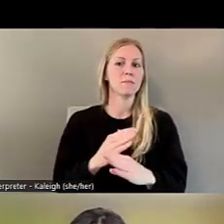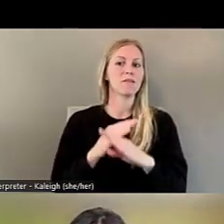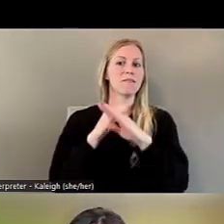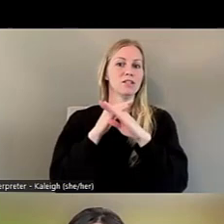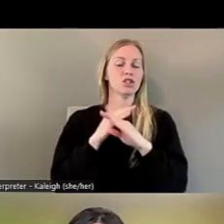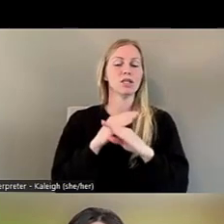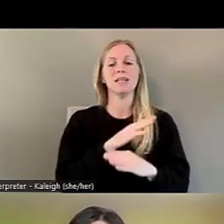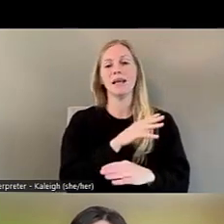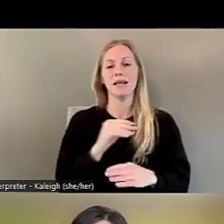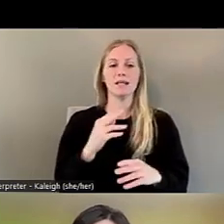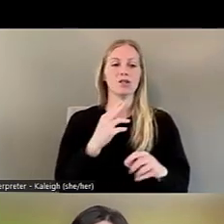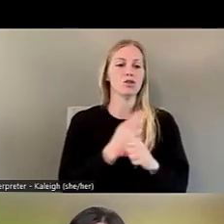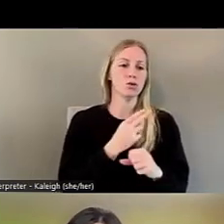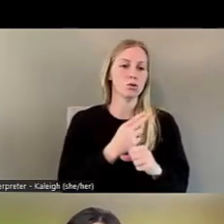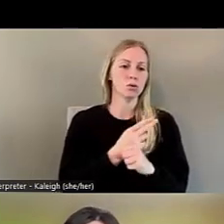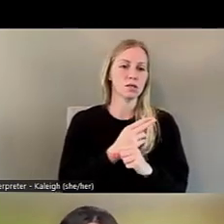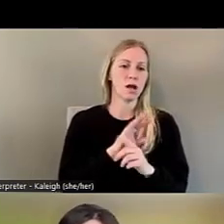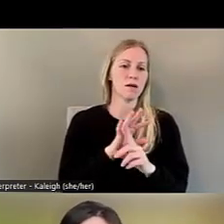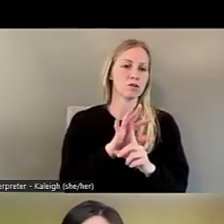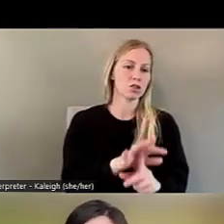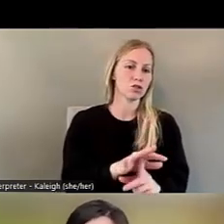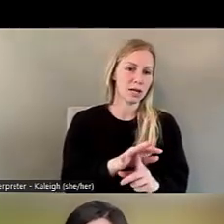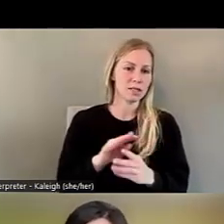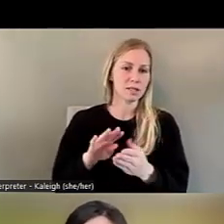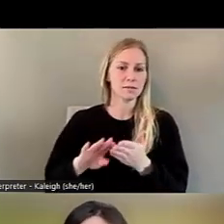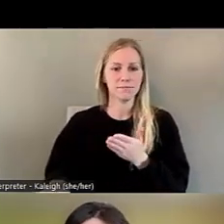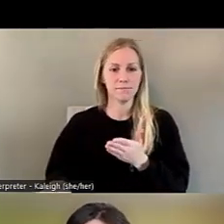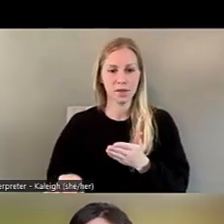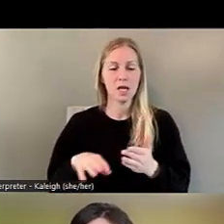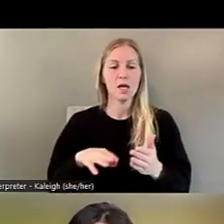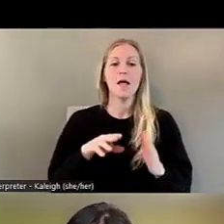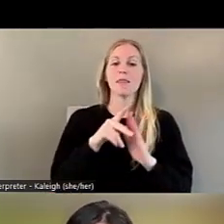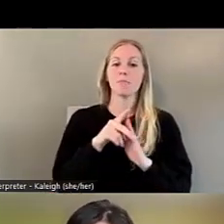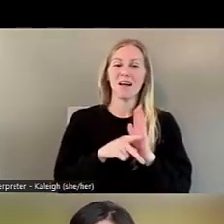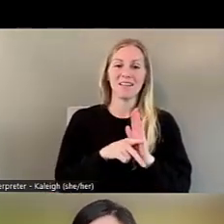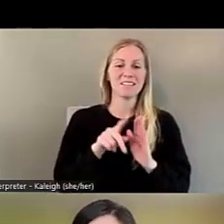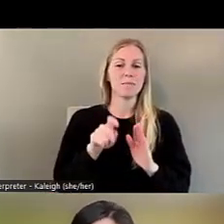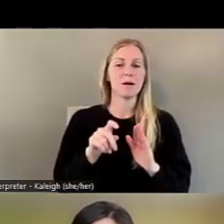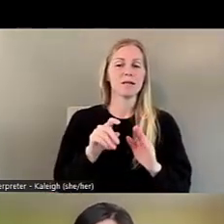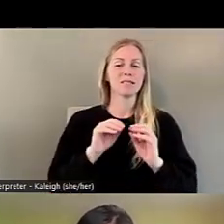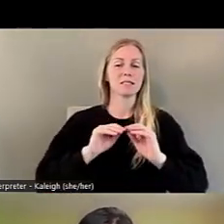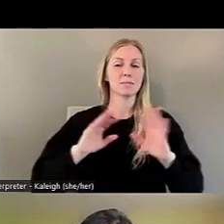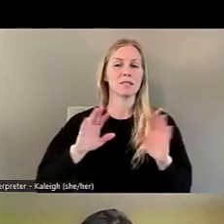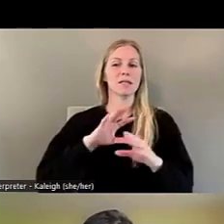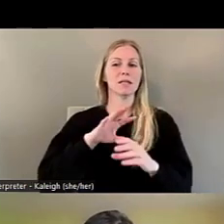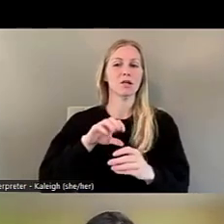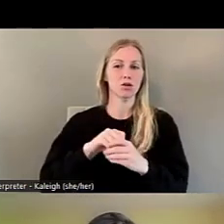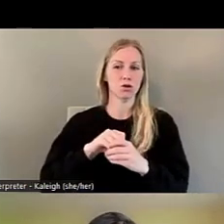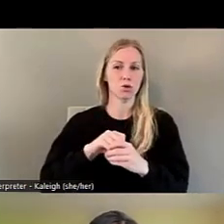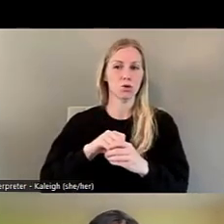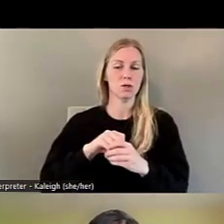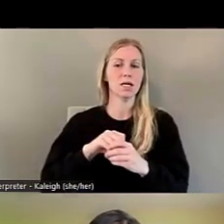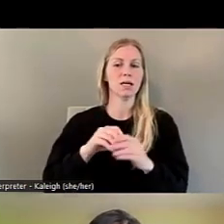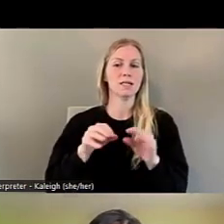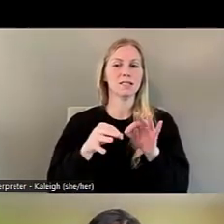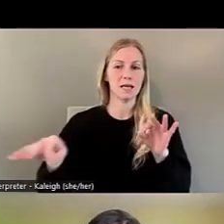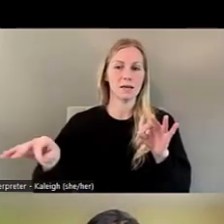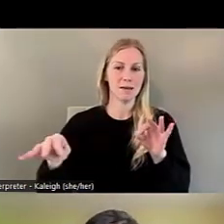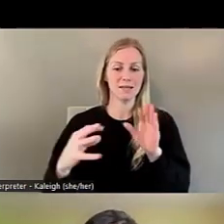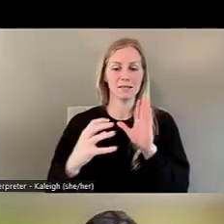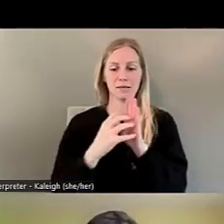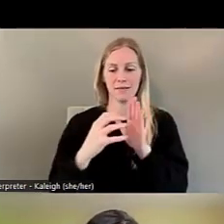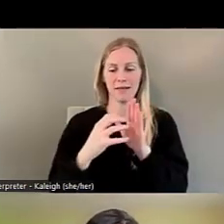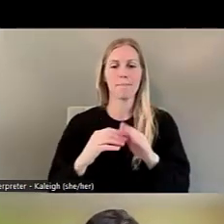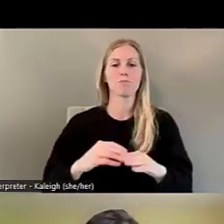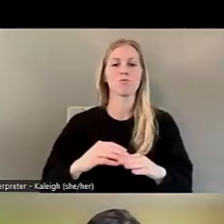and timeout. And the policy must explicitly include a statement prohibiting seclusion. The